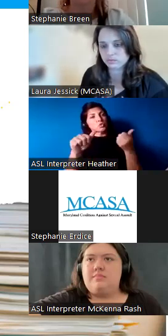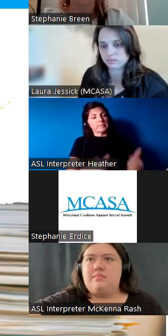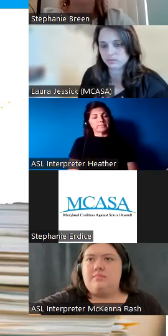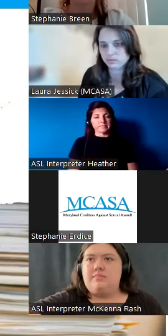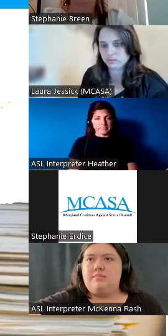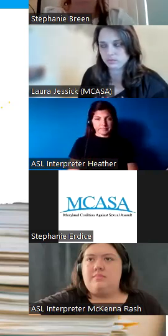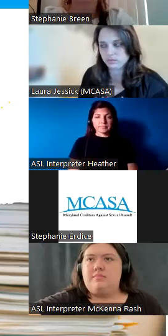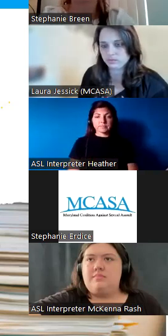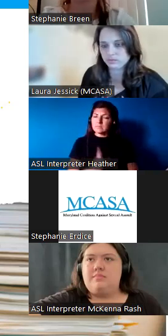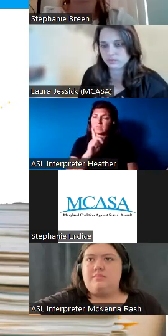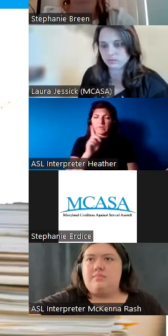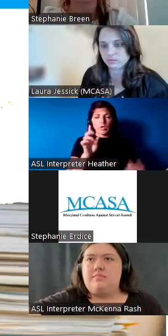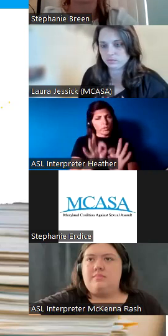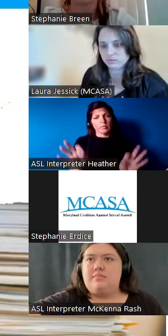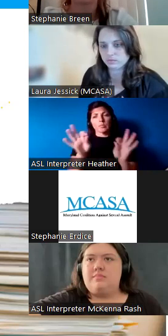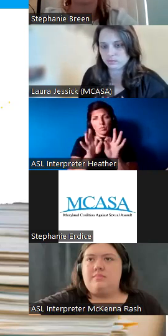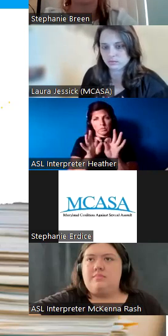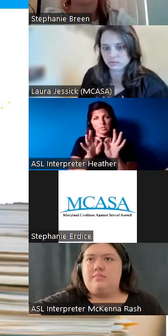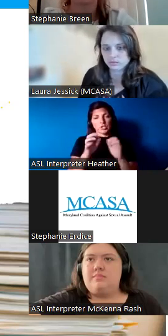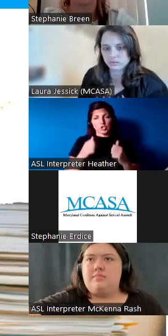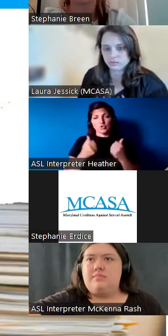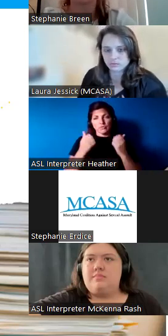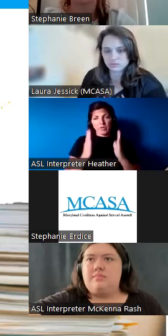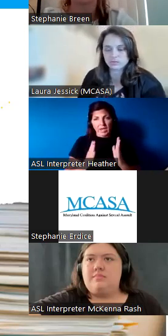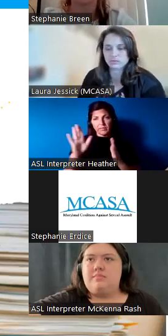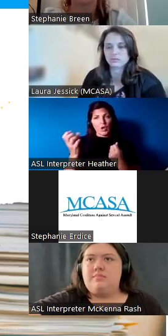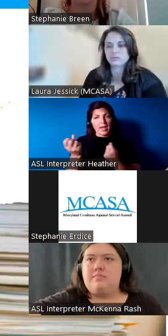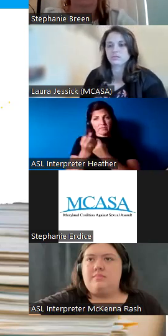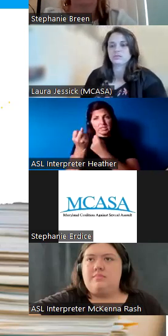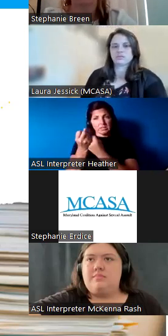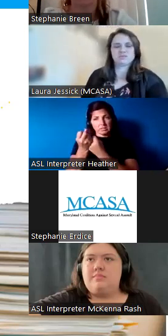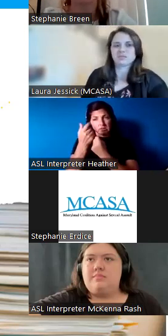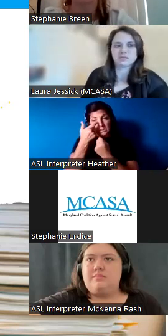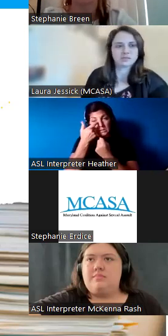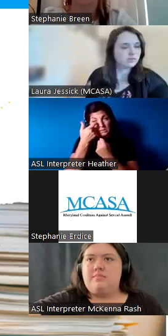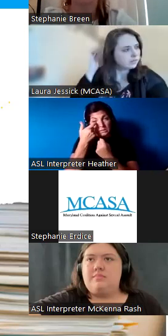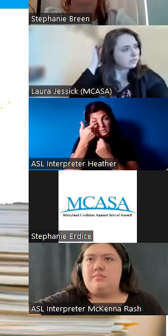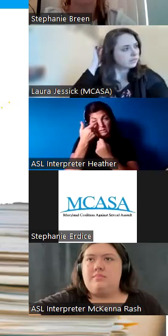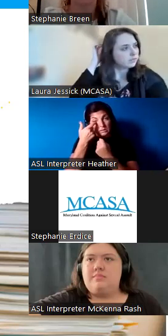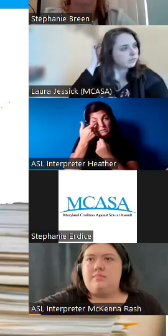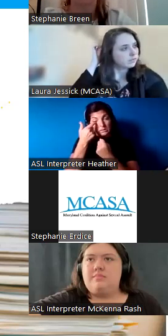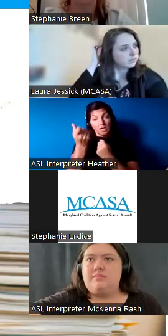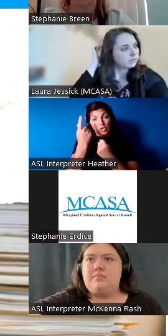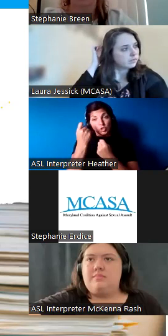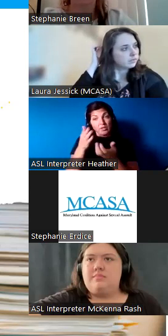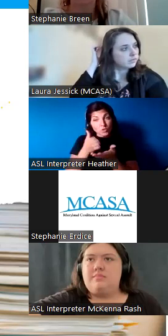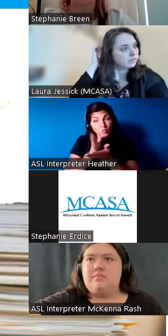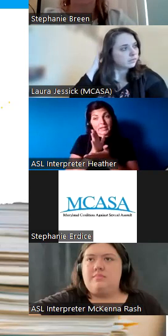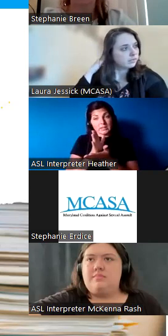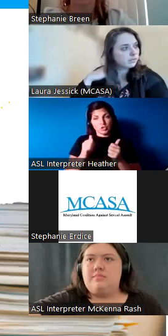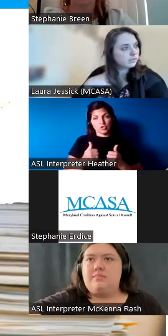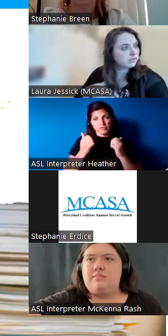it's very important that survivors and their advocates understand the rights that survivors